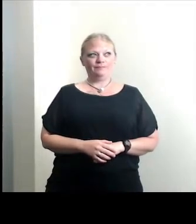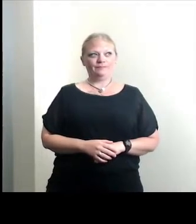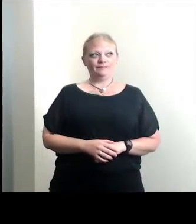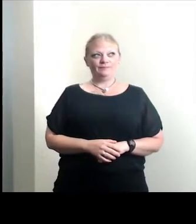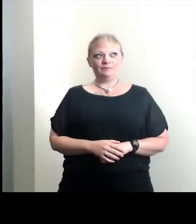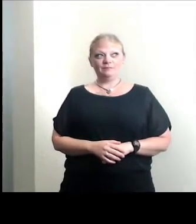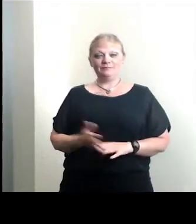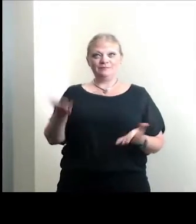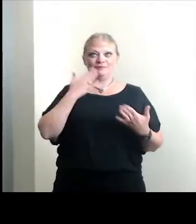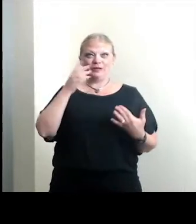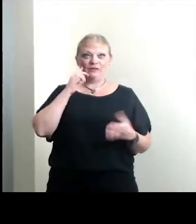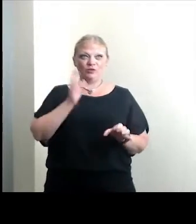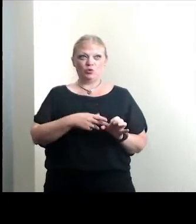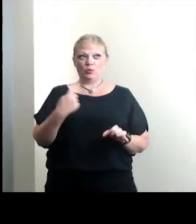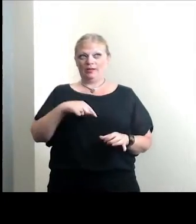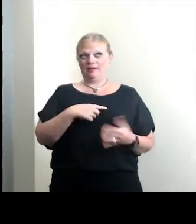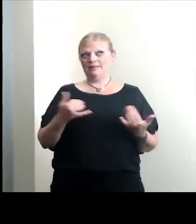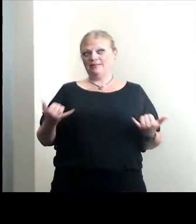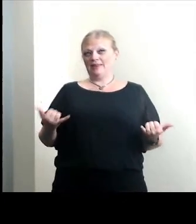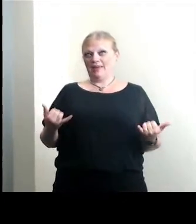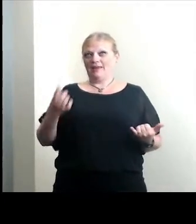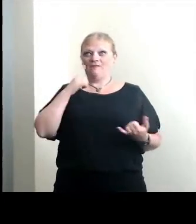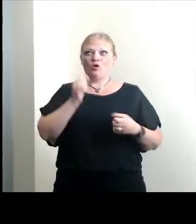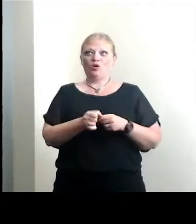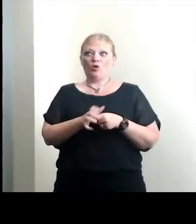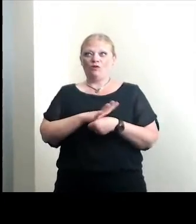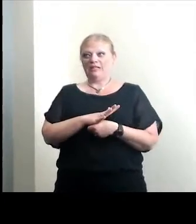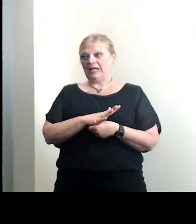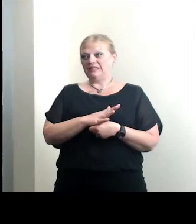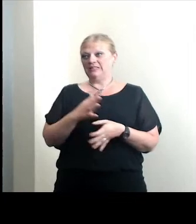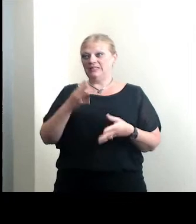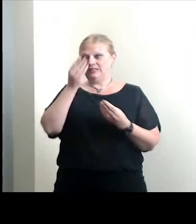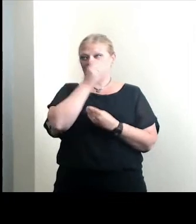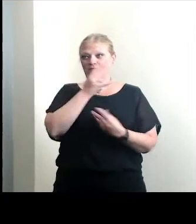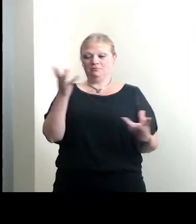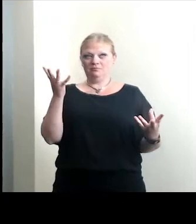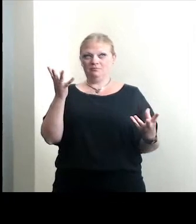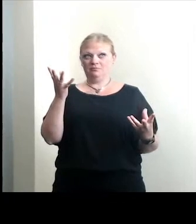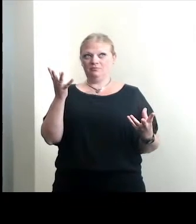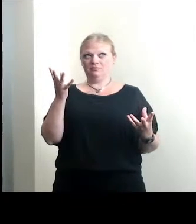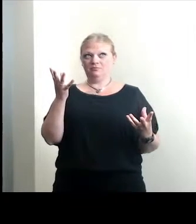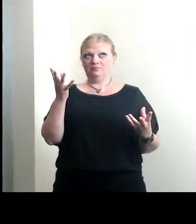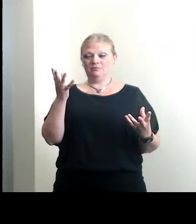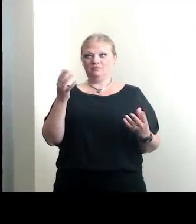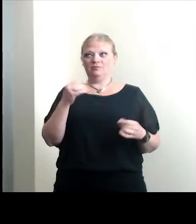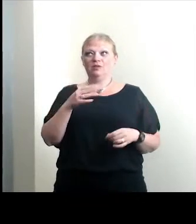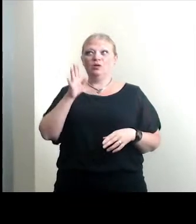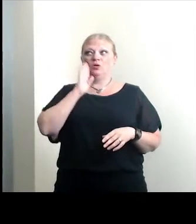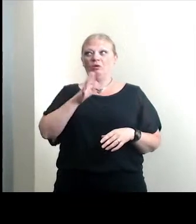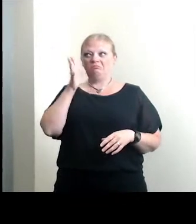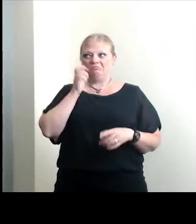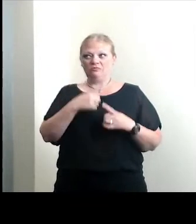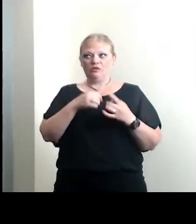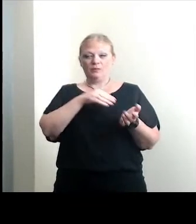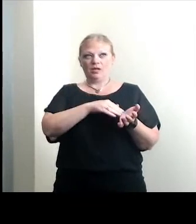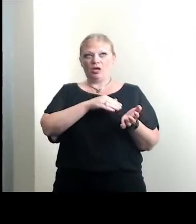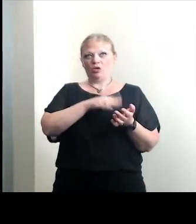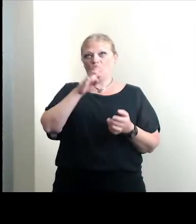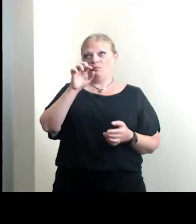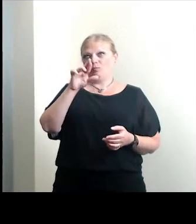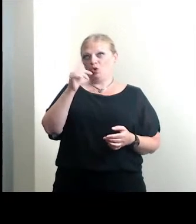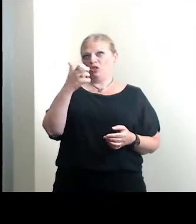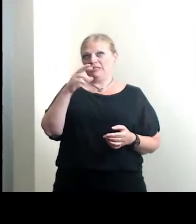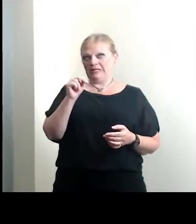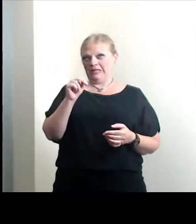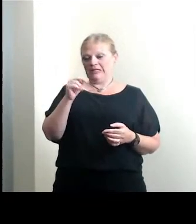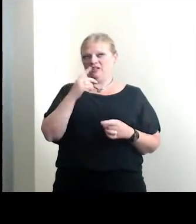I thank you for joining us here today for a COVID-19 update. You will hear from Dr. Gail Berstein in a few minutes, and of course we're